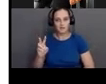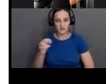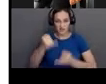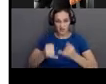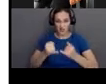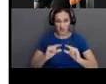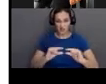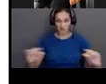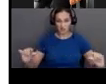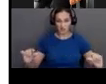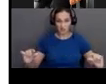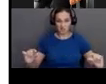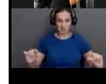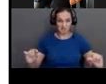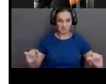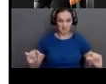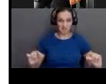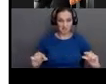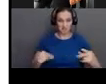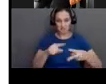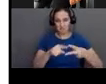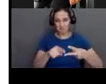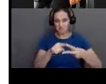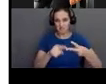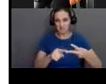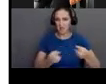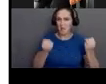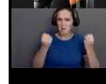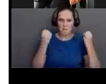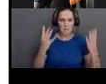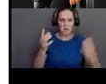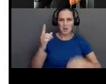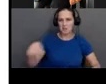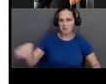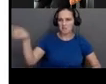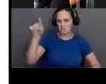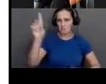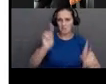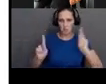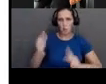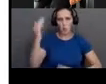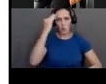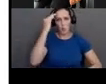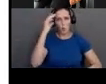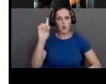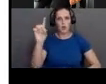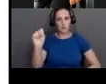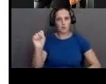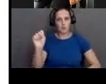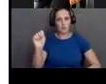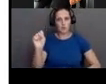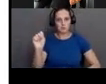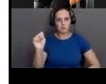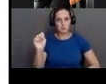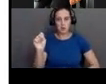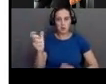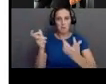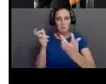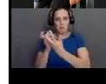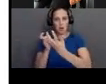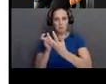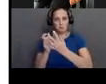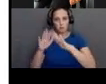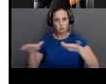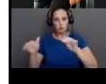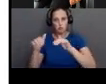and it's a very common cause of disability, so that's good, that's what we want. We want that to kind of match. But if we look at,